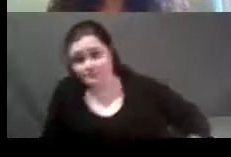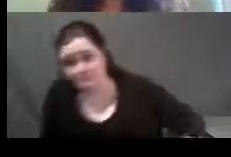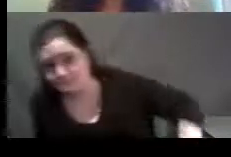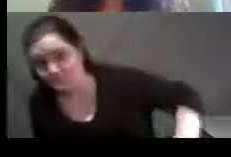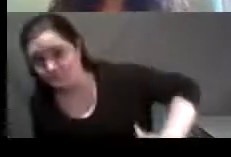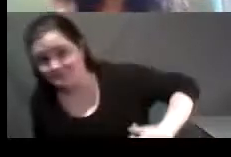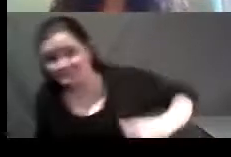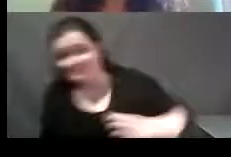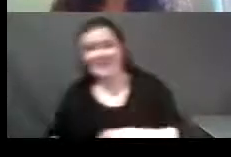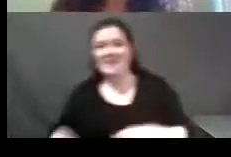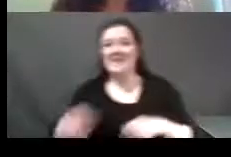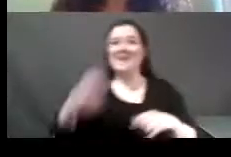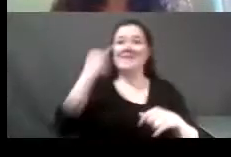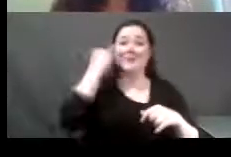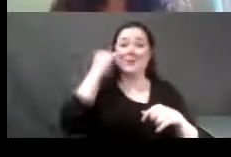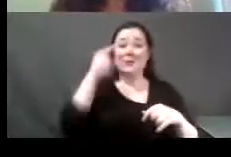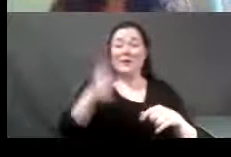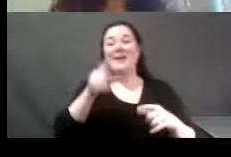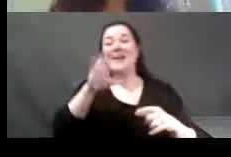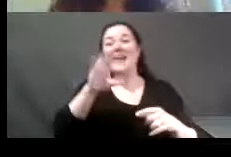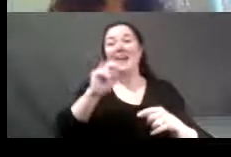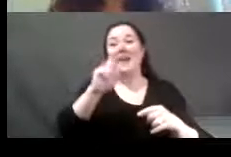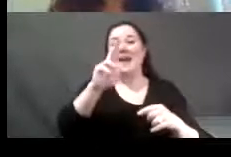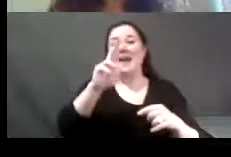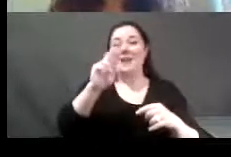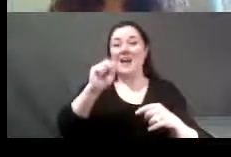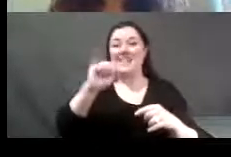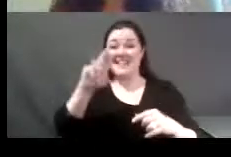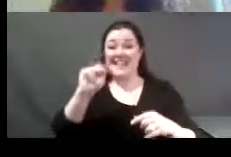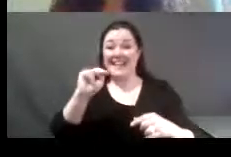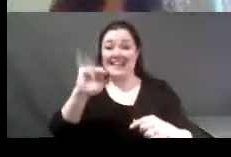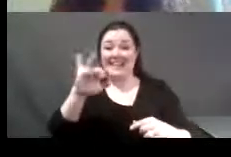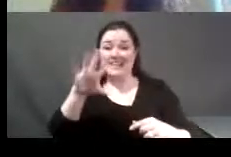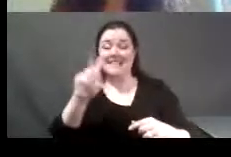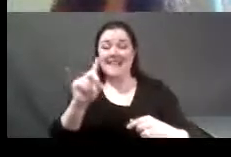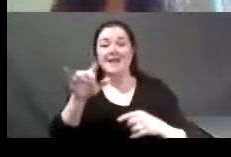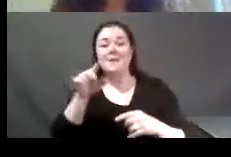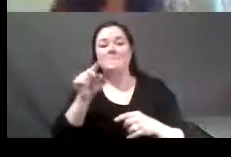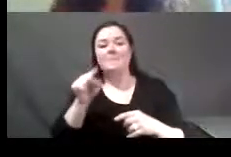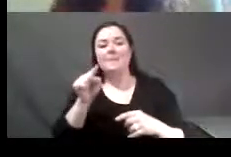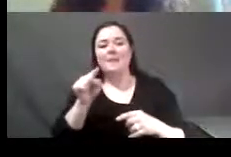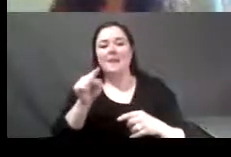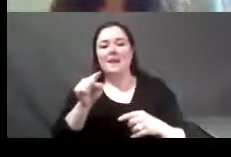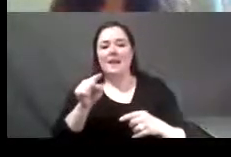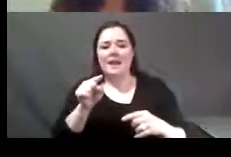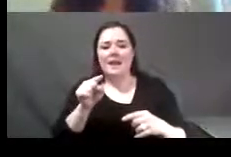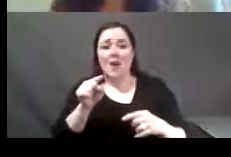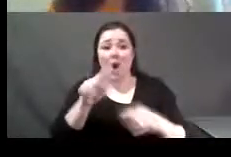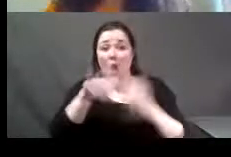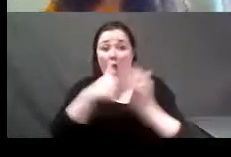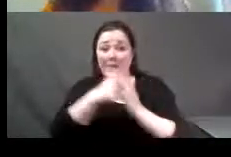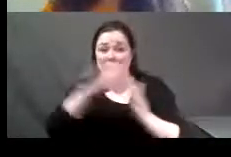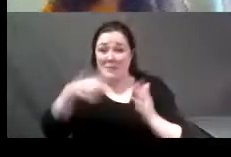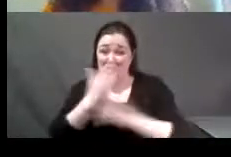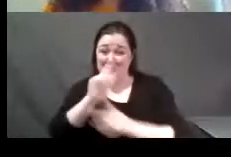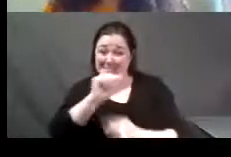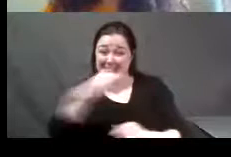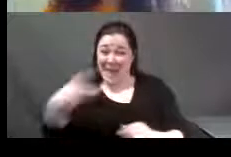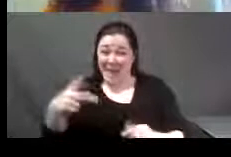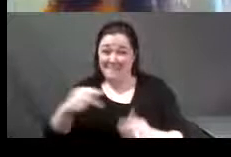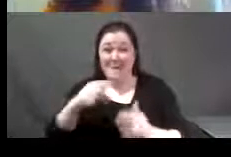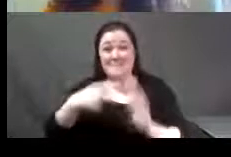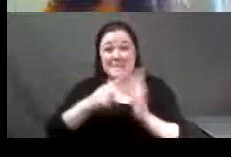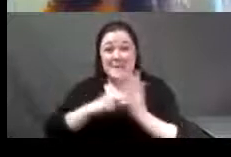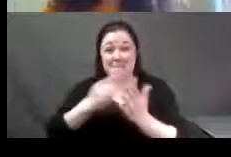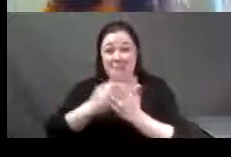the captions you see are actually through this app. So you don't have to be rich to do this. And